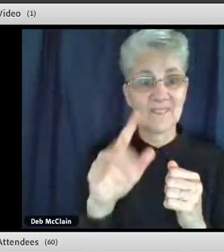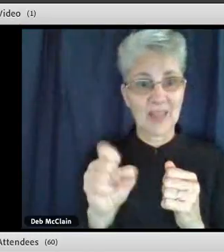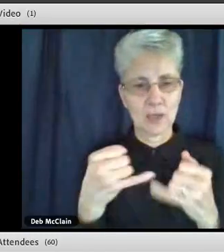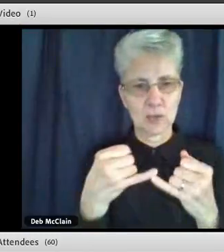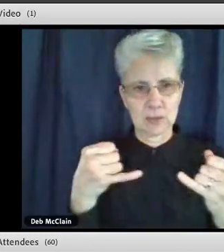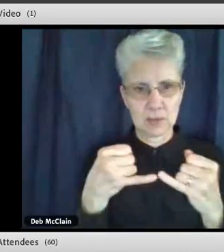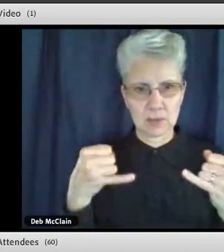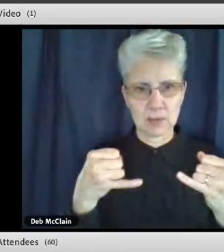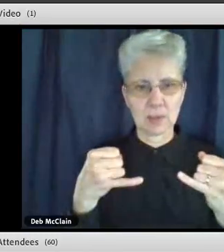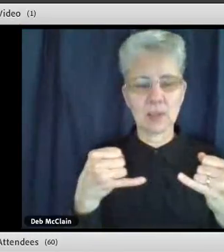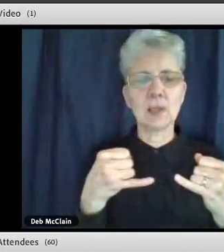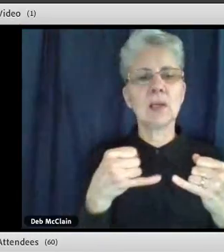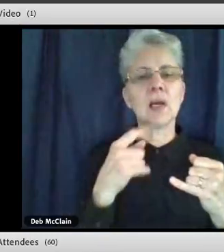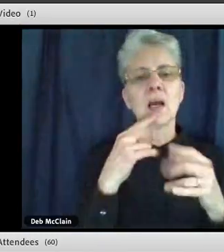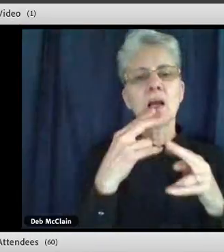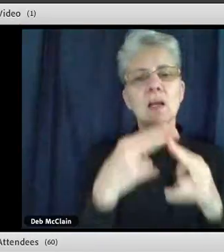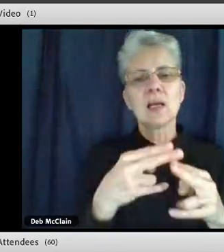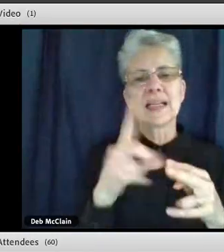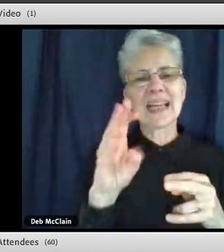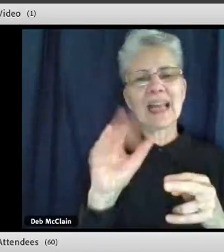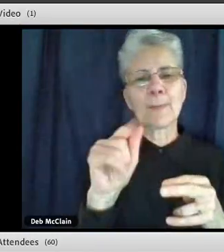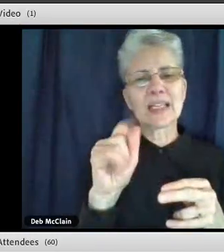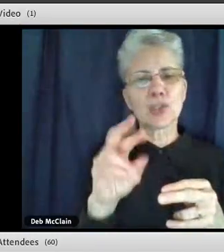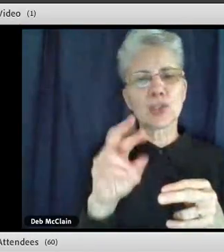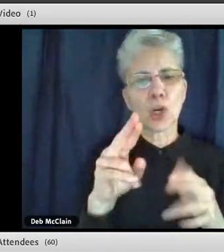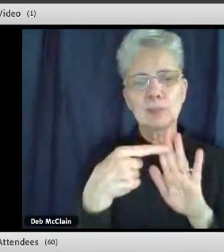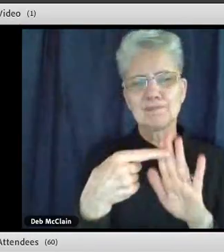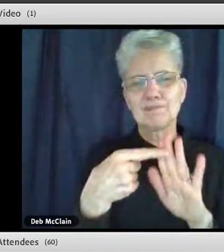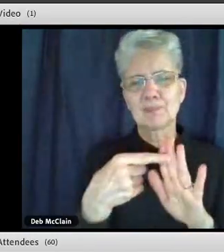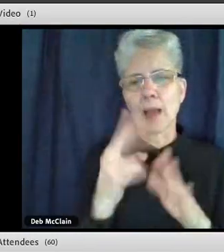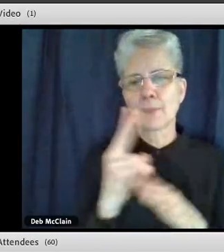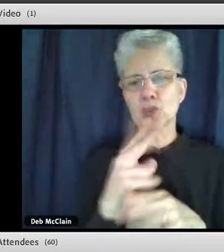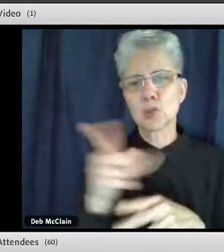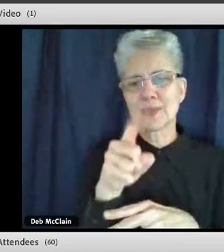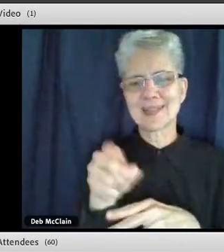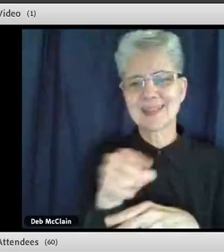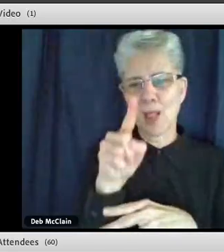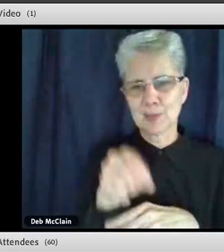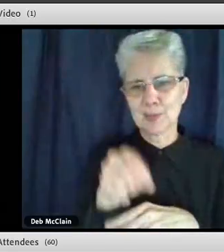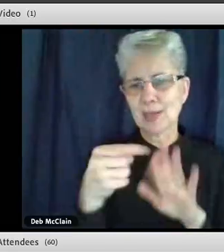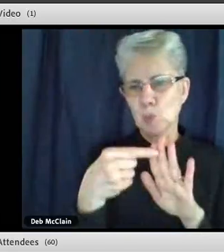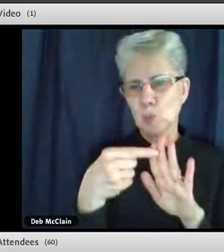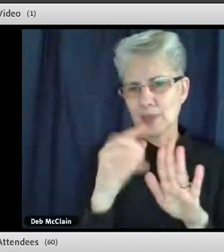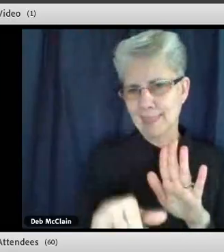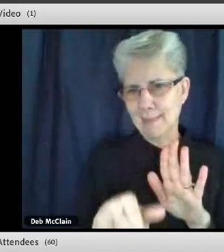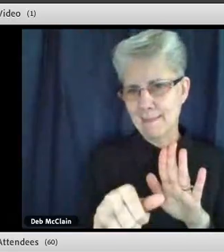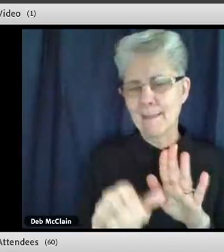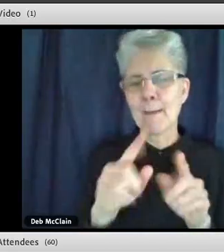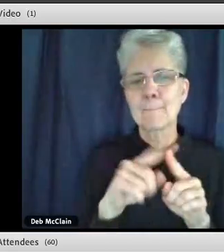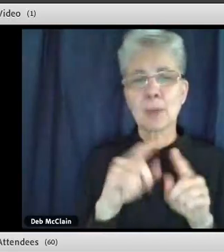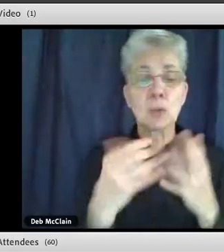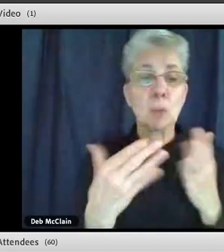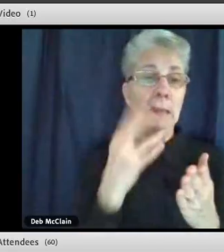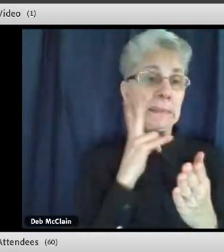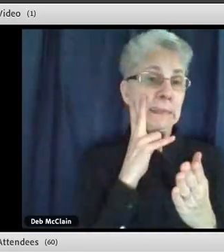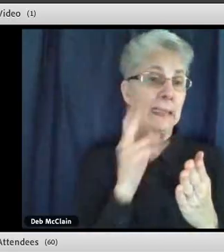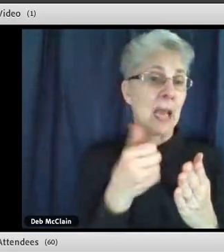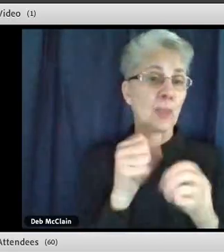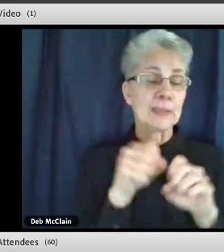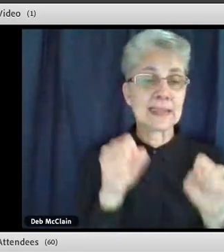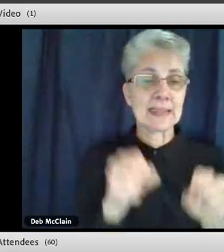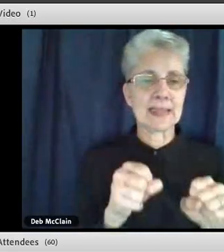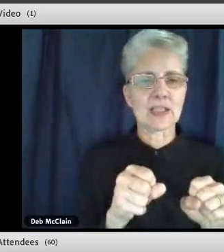a delimiter symbol, which I'm just going to use the $sign to represent that. But you may see in other systems that it's like a